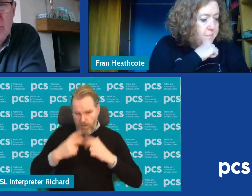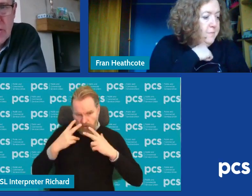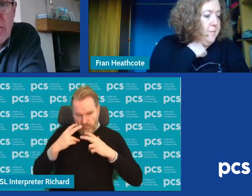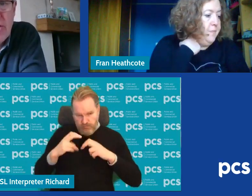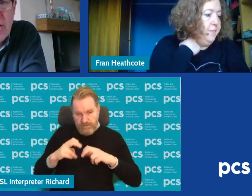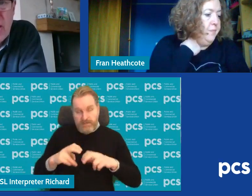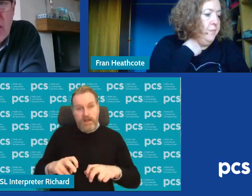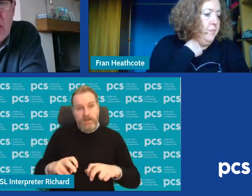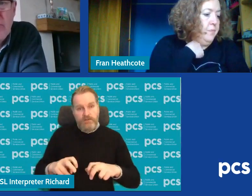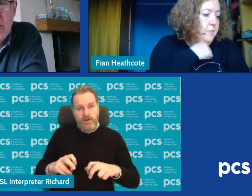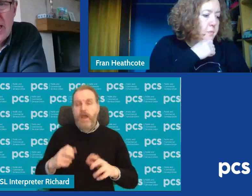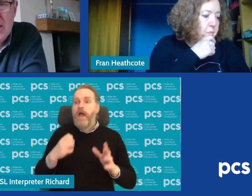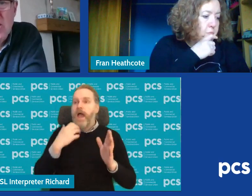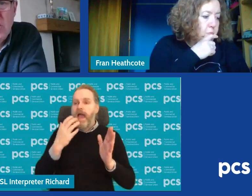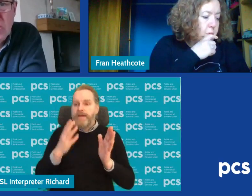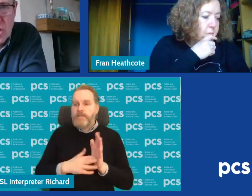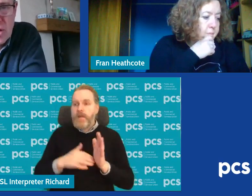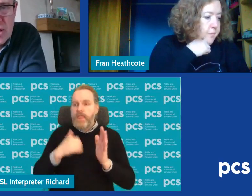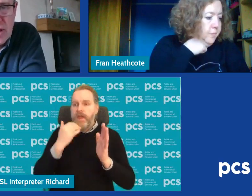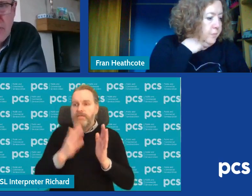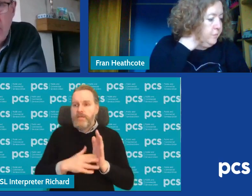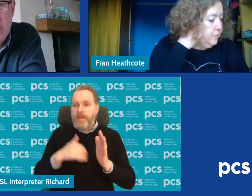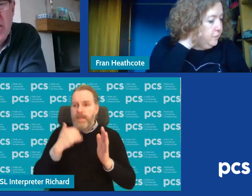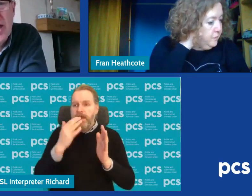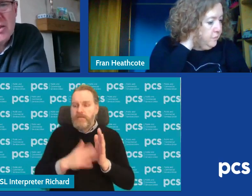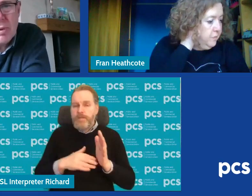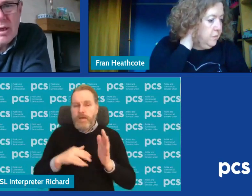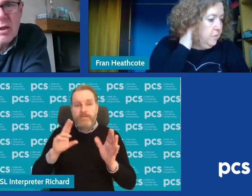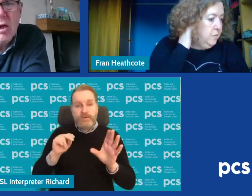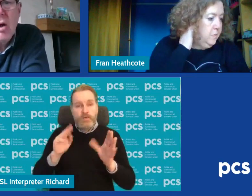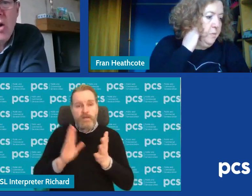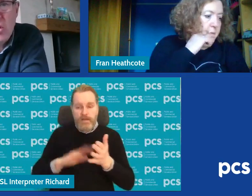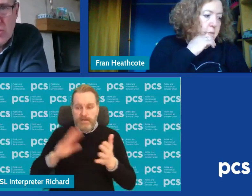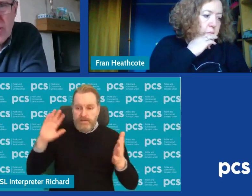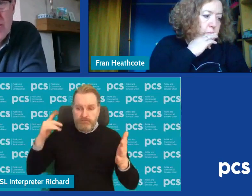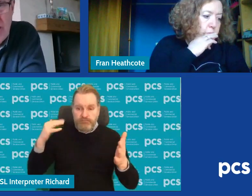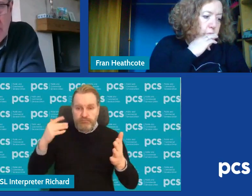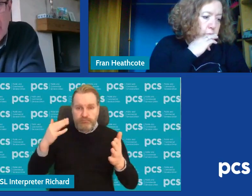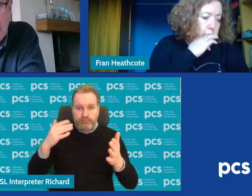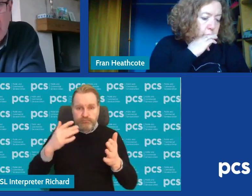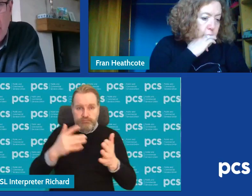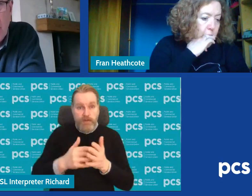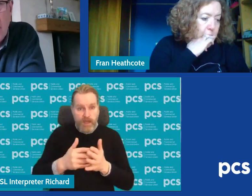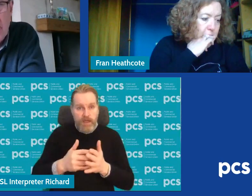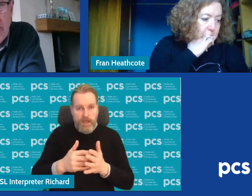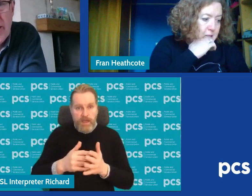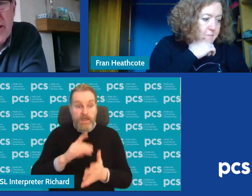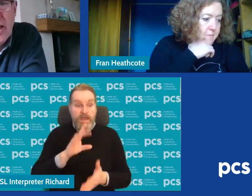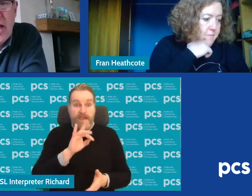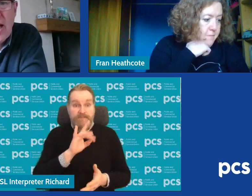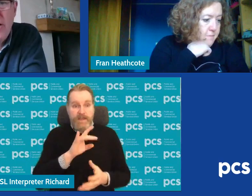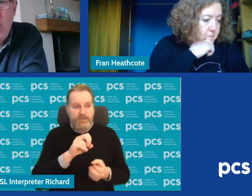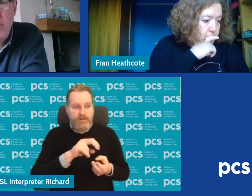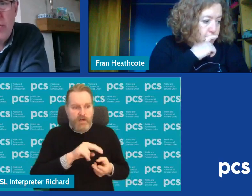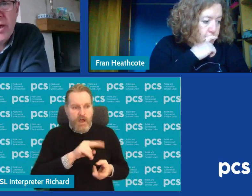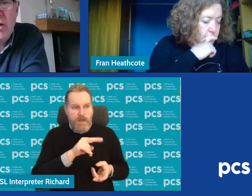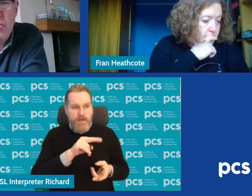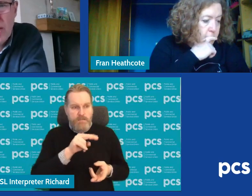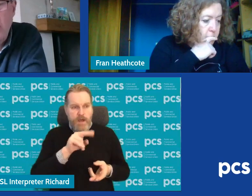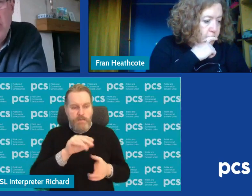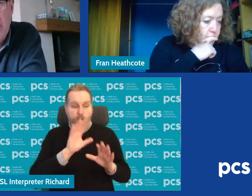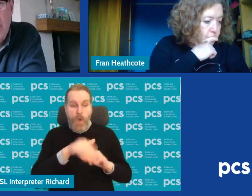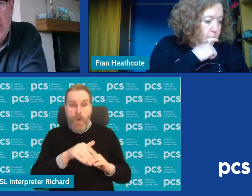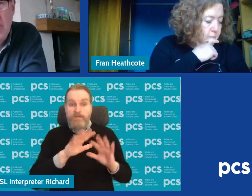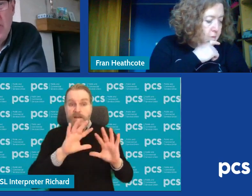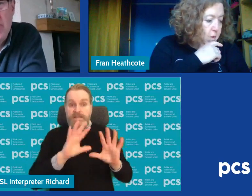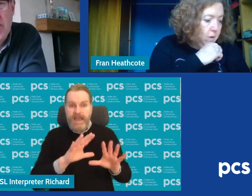single month for the last year, inflation has been over 10% on the RPI and hovering